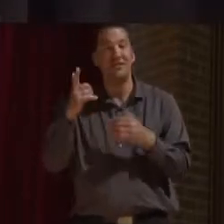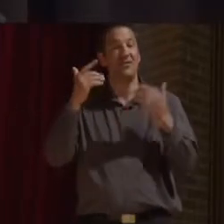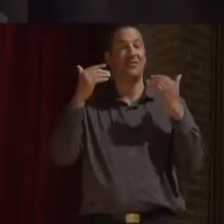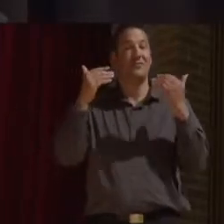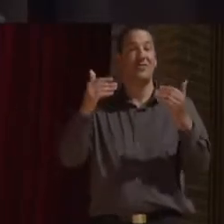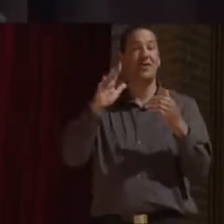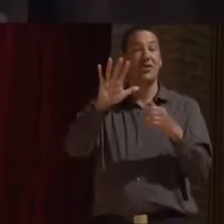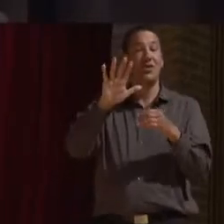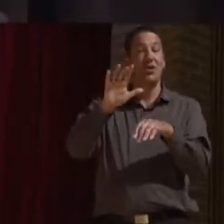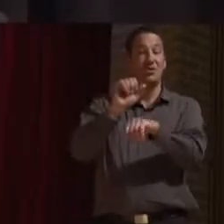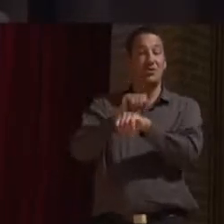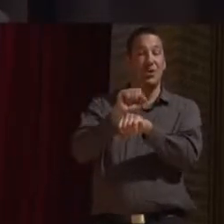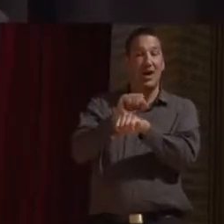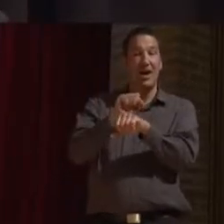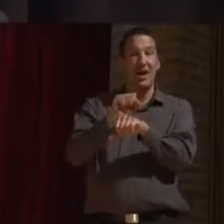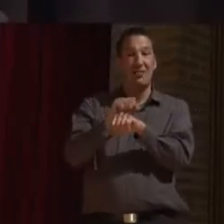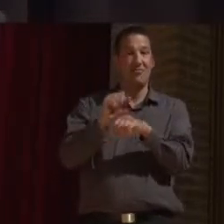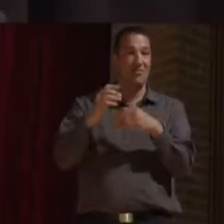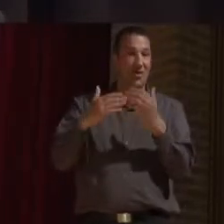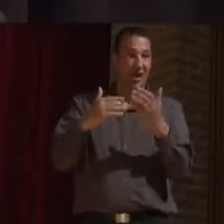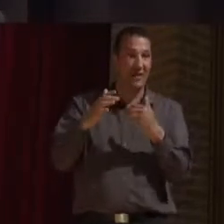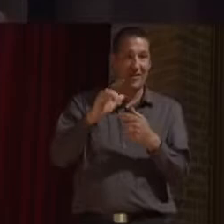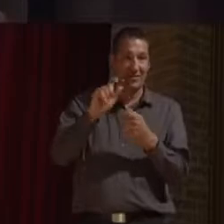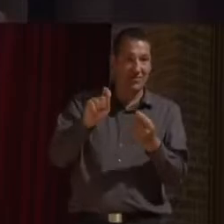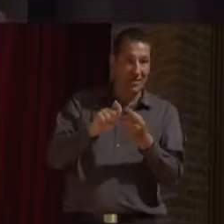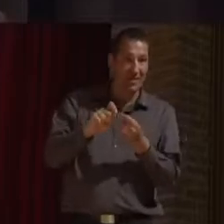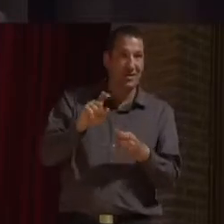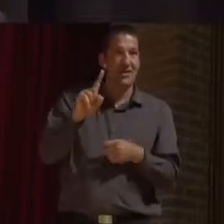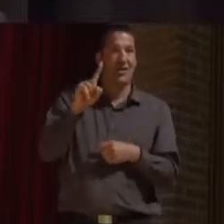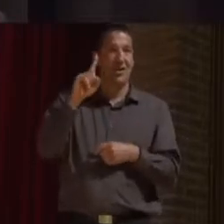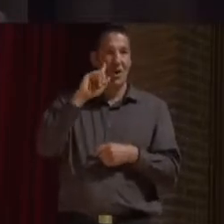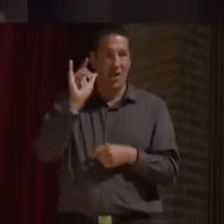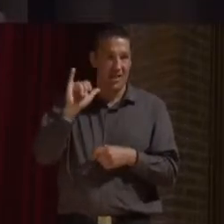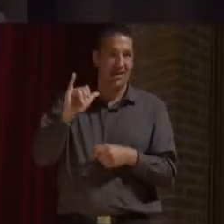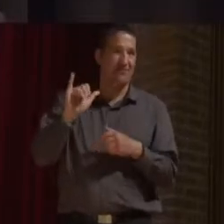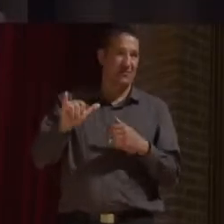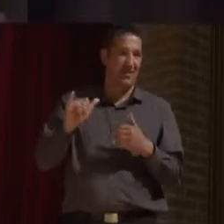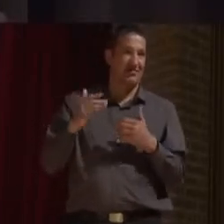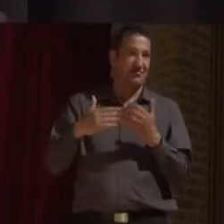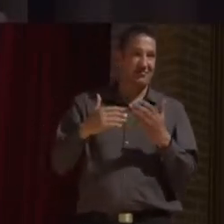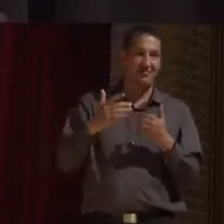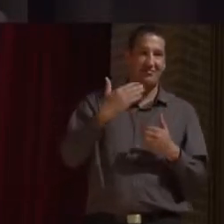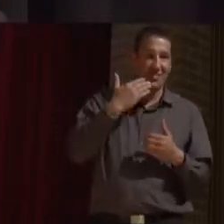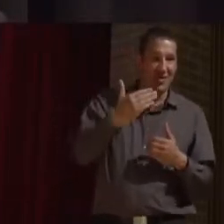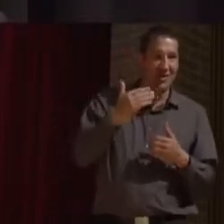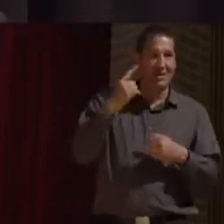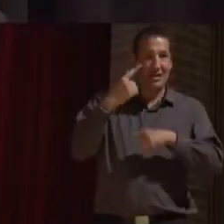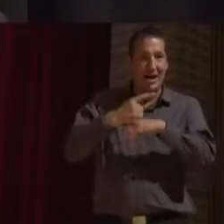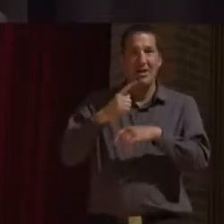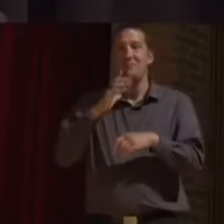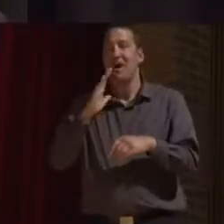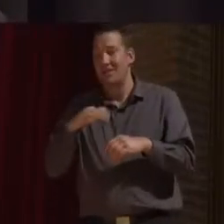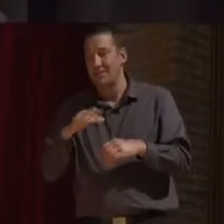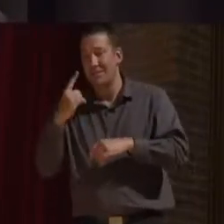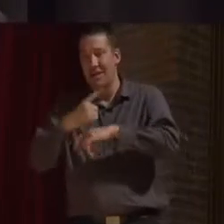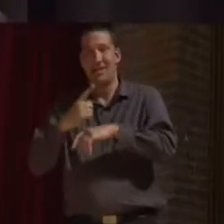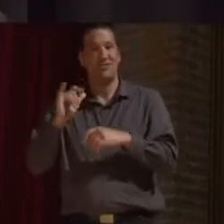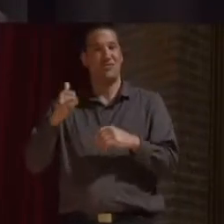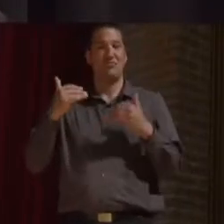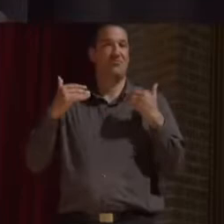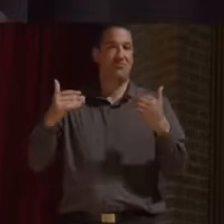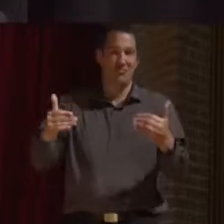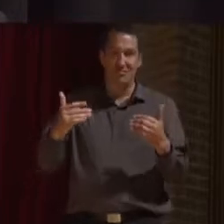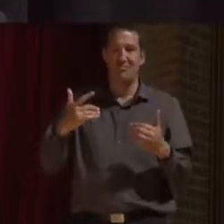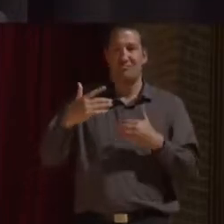your specific 100% is, and just even if you have a bad day, just kind of pulling things up and moving forward